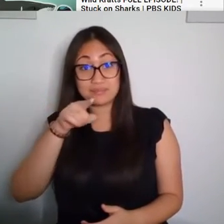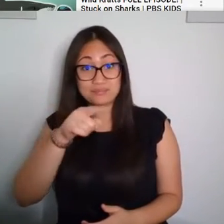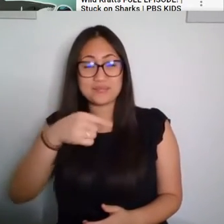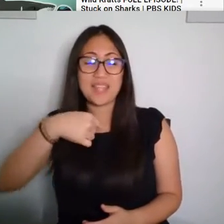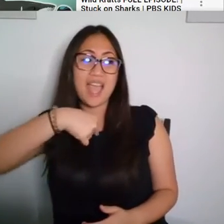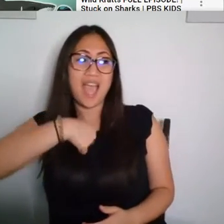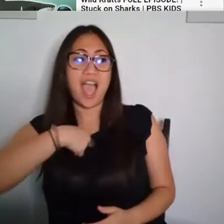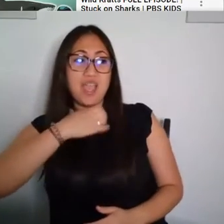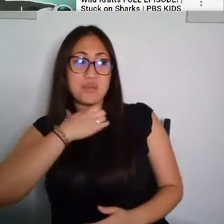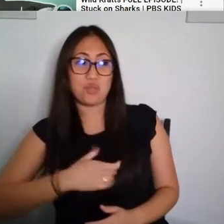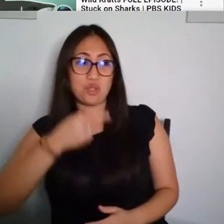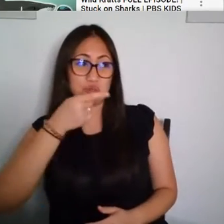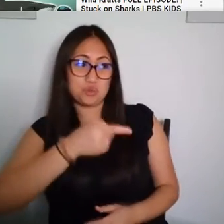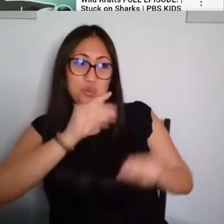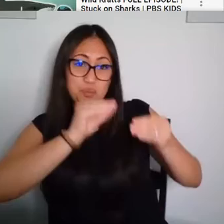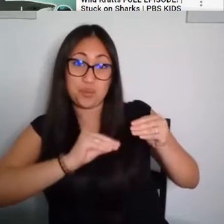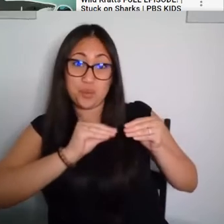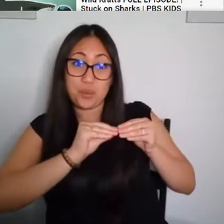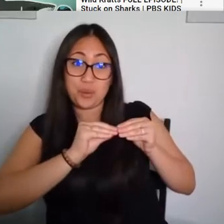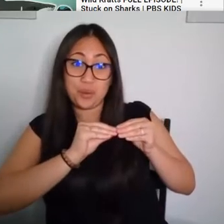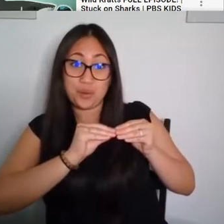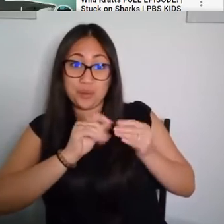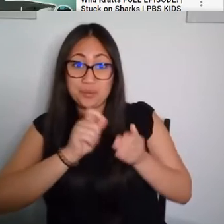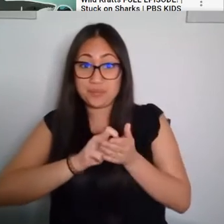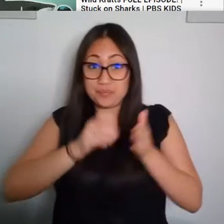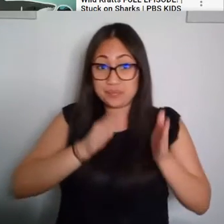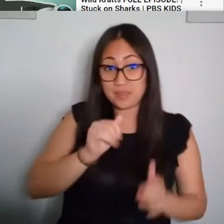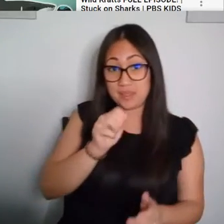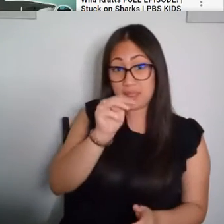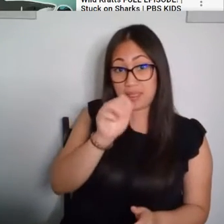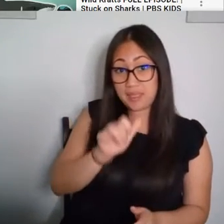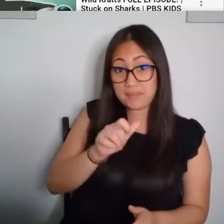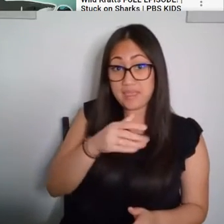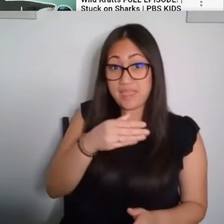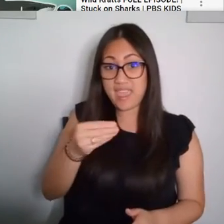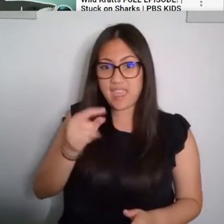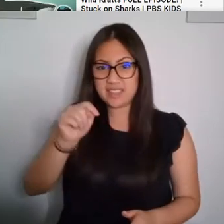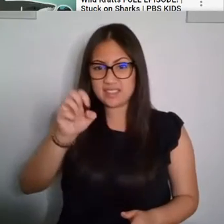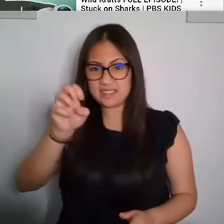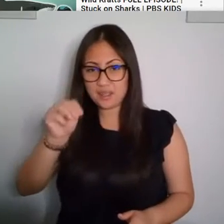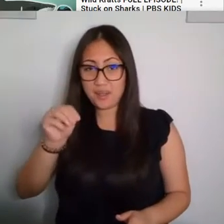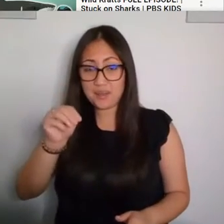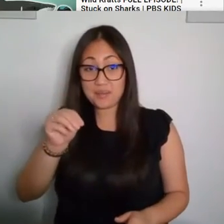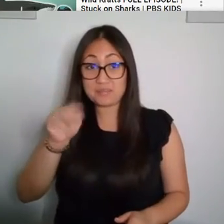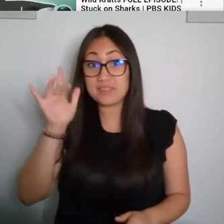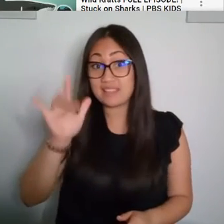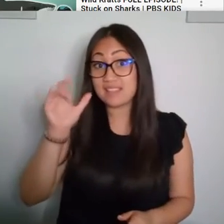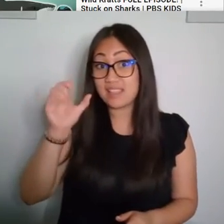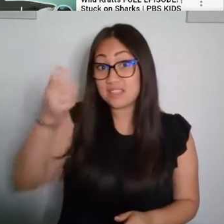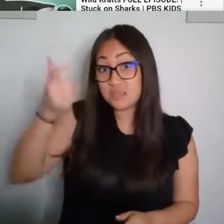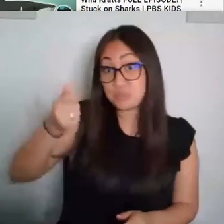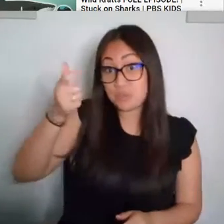Krauss Rosenthal and Tom Lichtenheld. Click that subscribe button for more children's books.